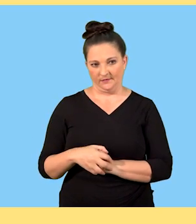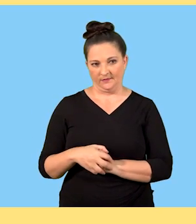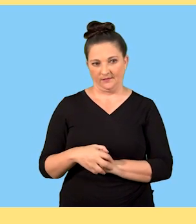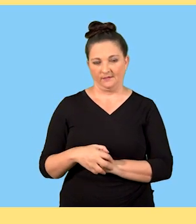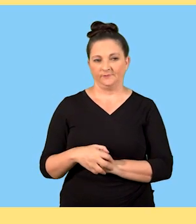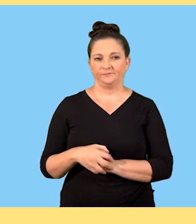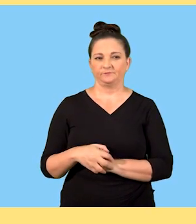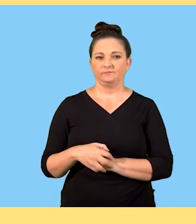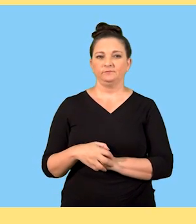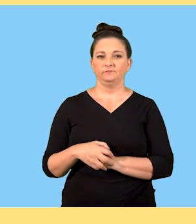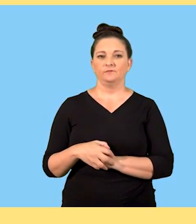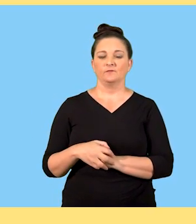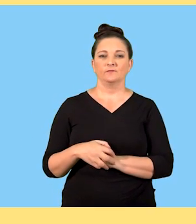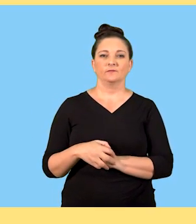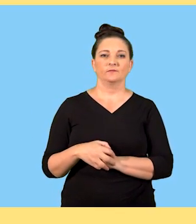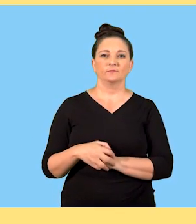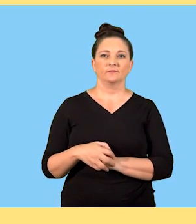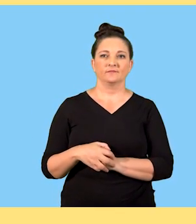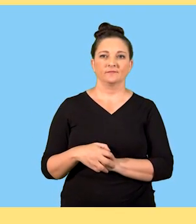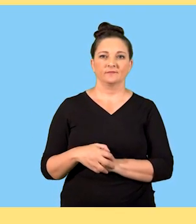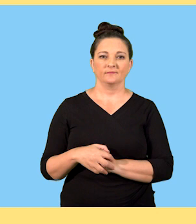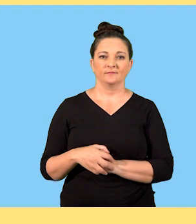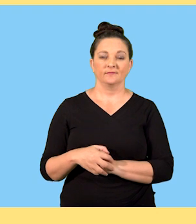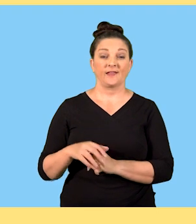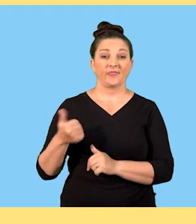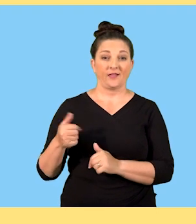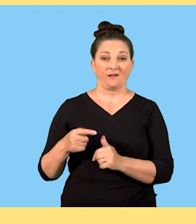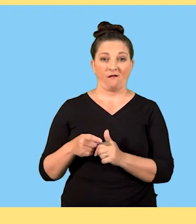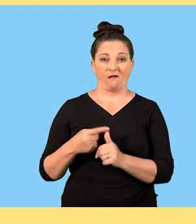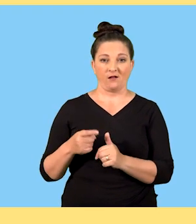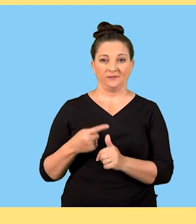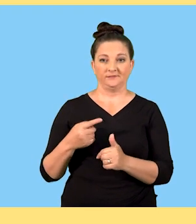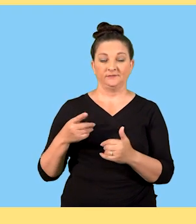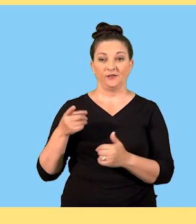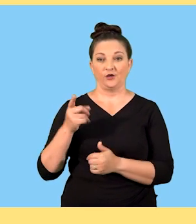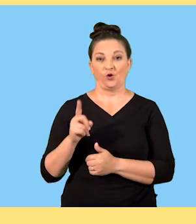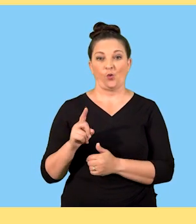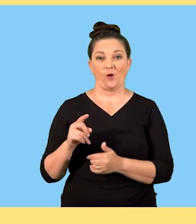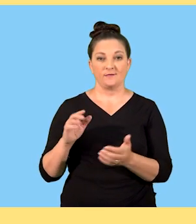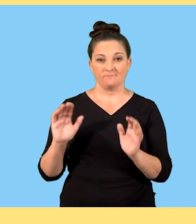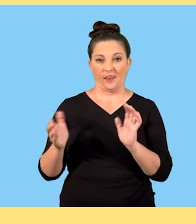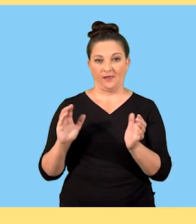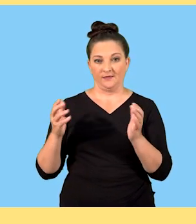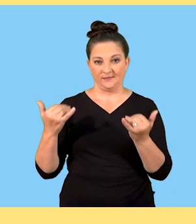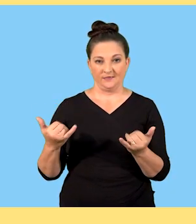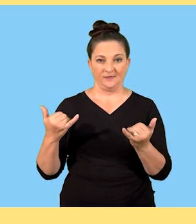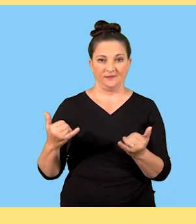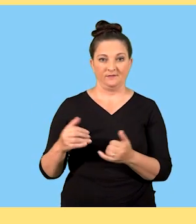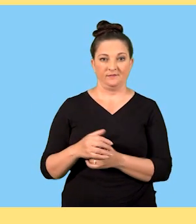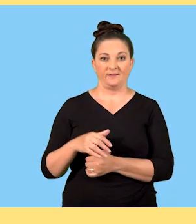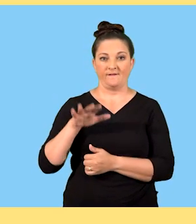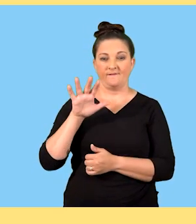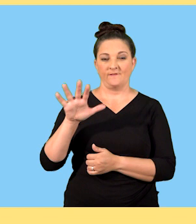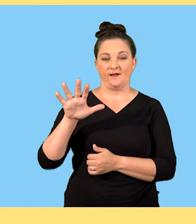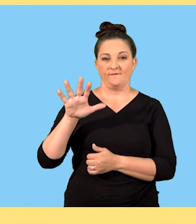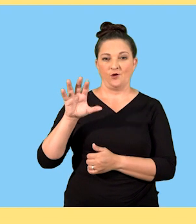150,000. So it's 655,571 minus 150,000. Then you get your